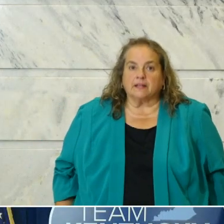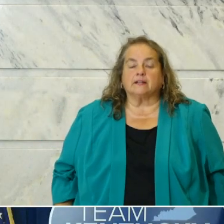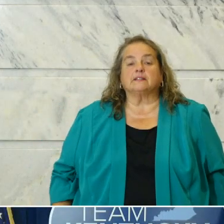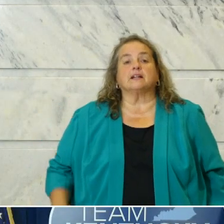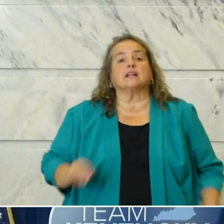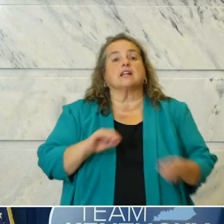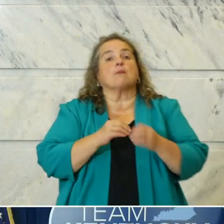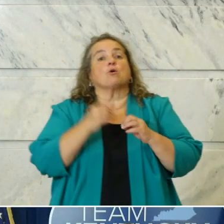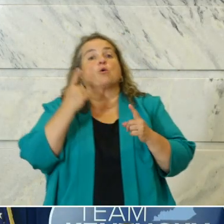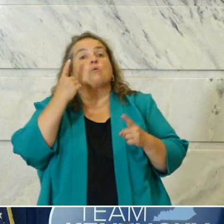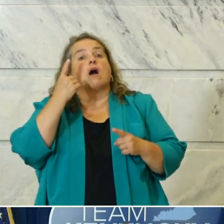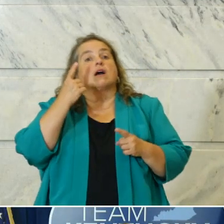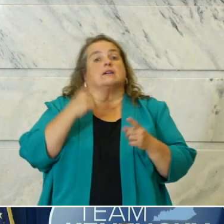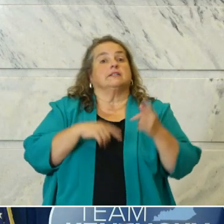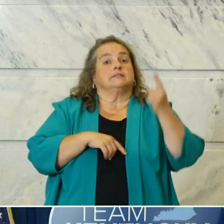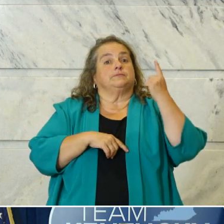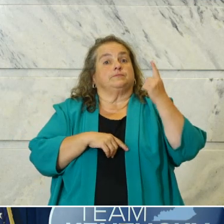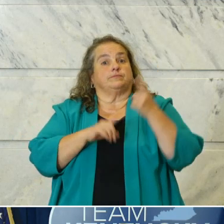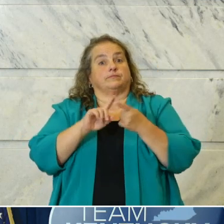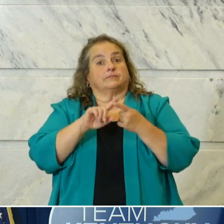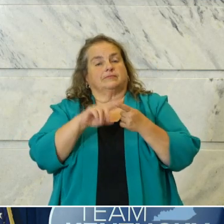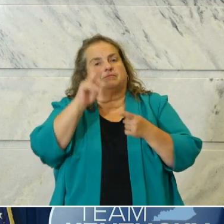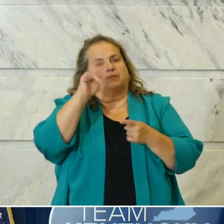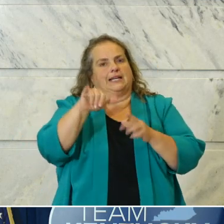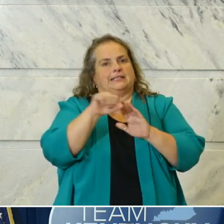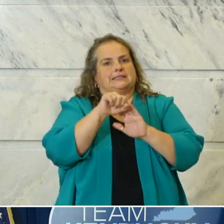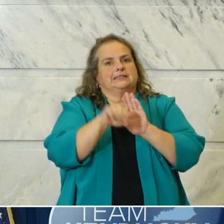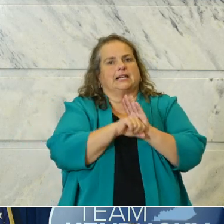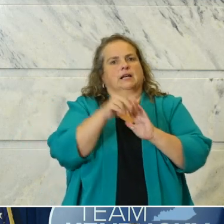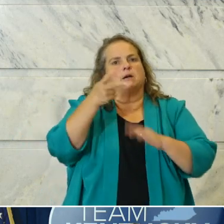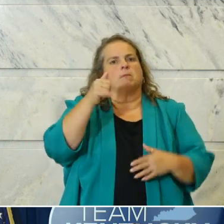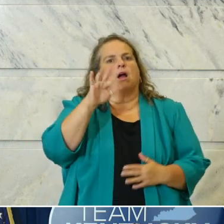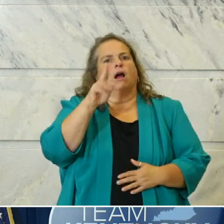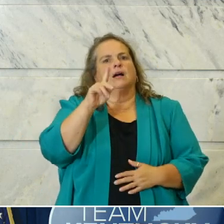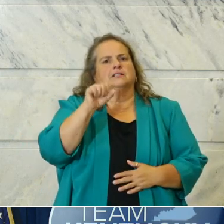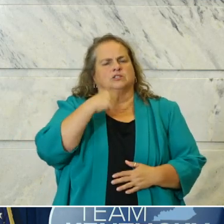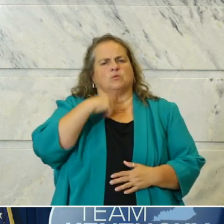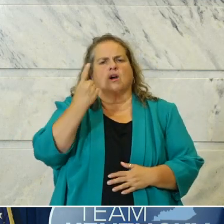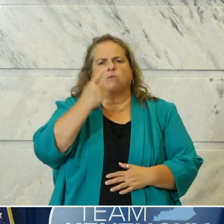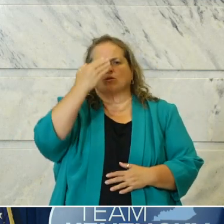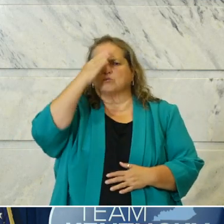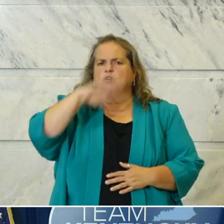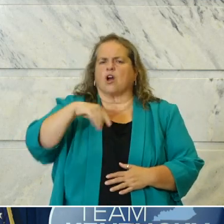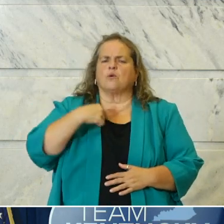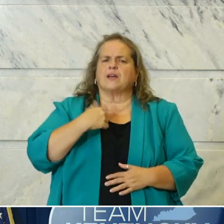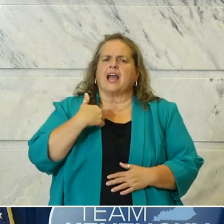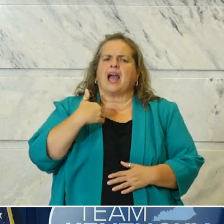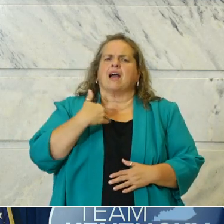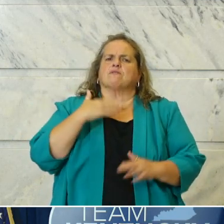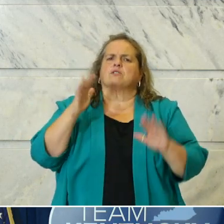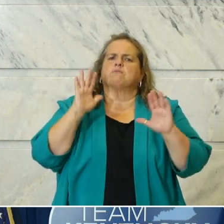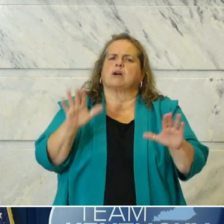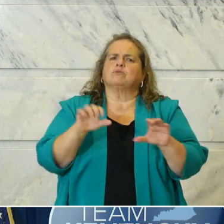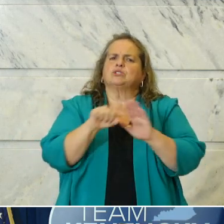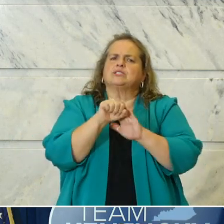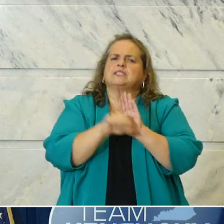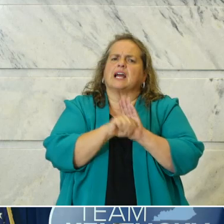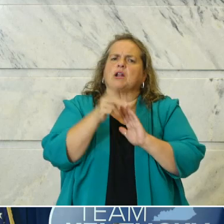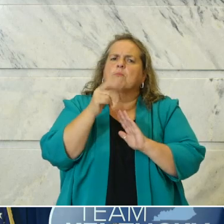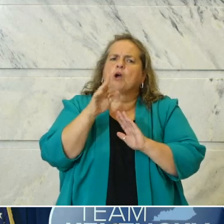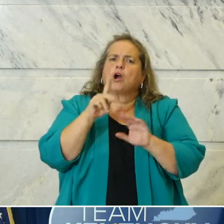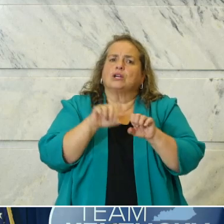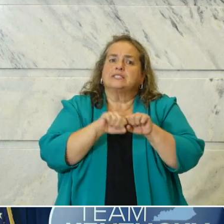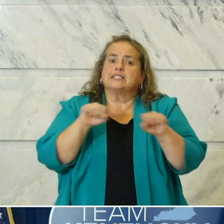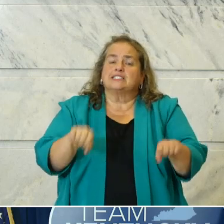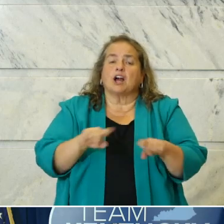Number one is Kentucky State Parks. We've always known we have an amazing state park system, but as we've asked